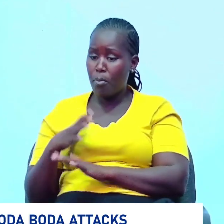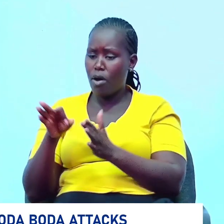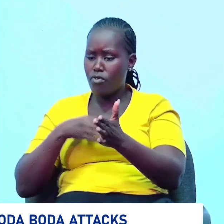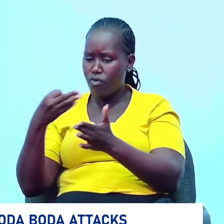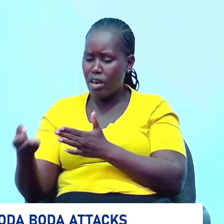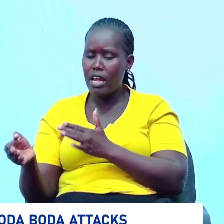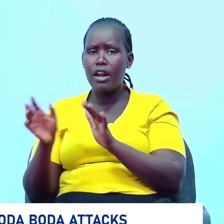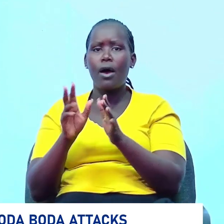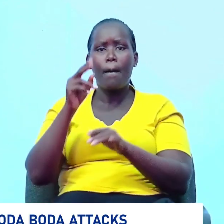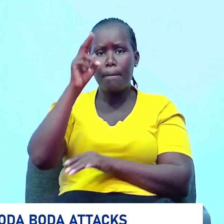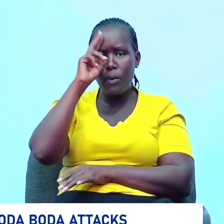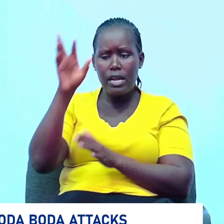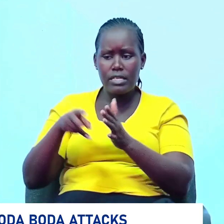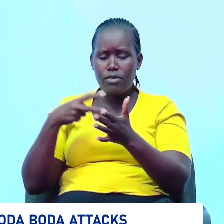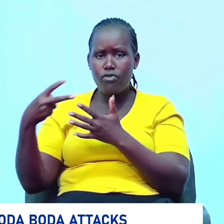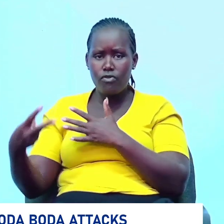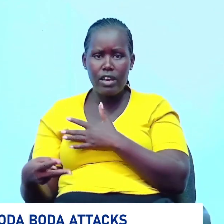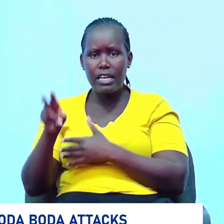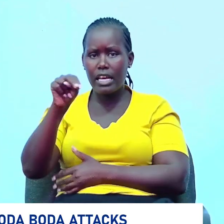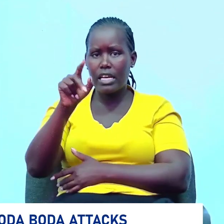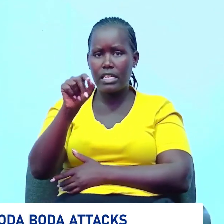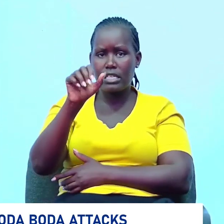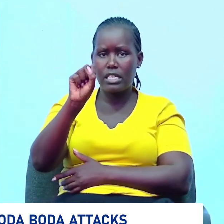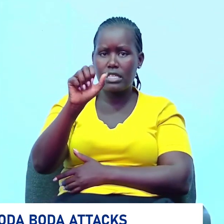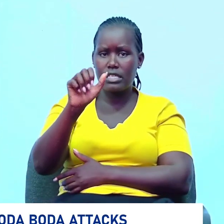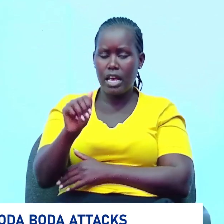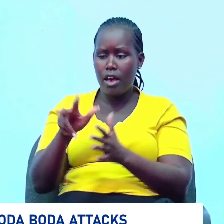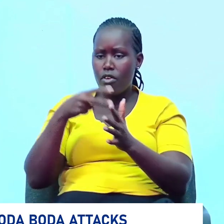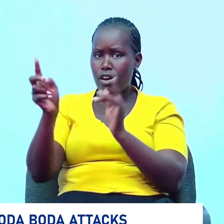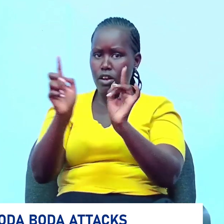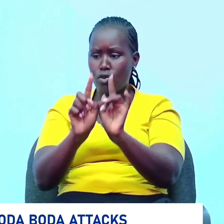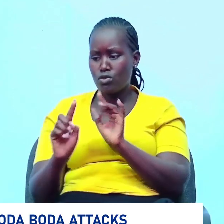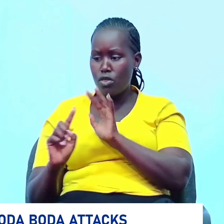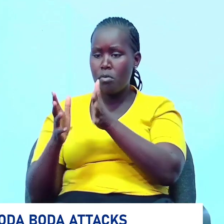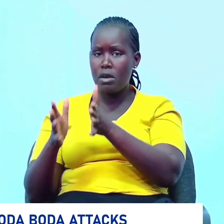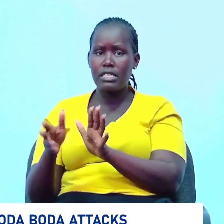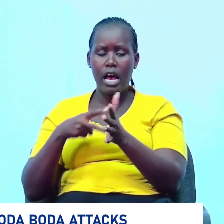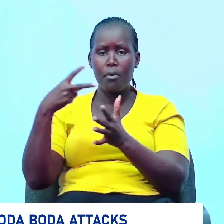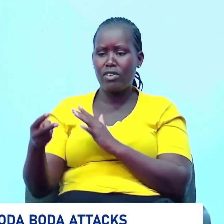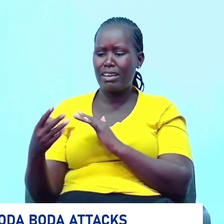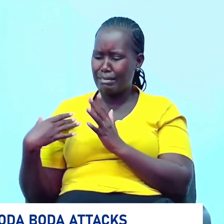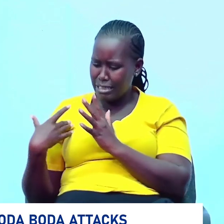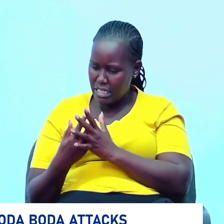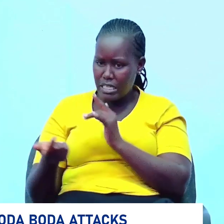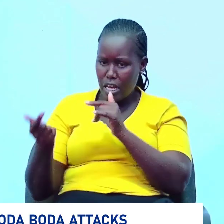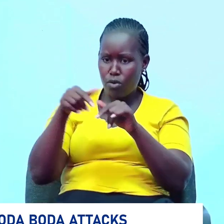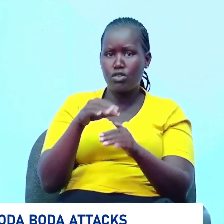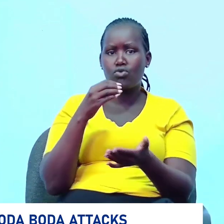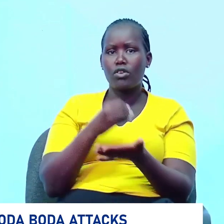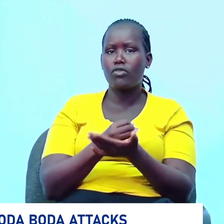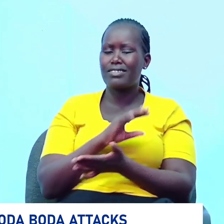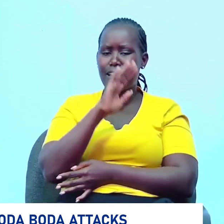failed, NTSA have failed, and even the minister himself, he has failed. Since he came to office, he has never met the